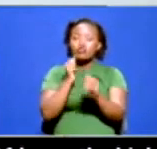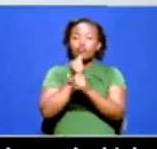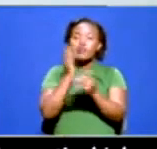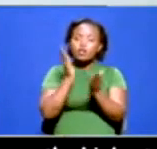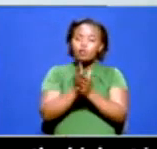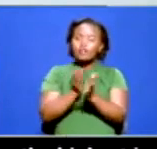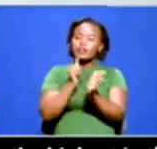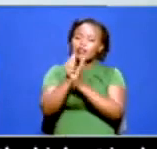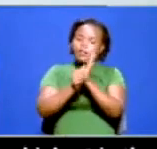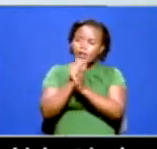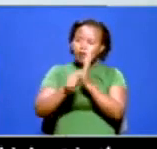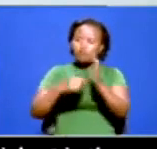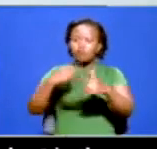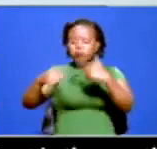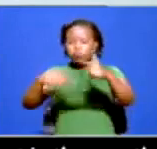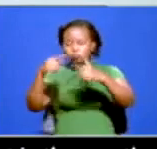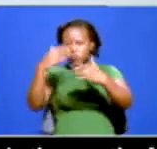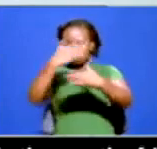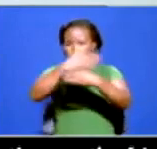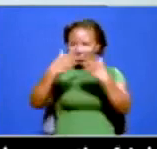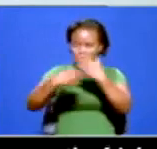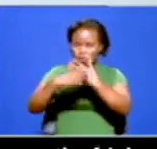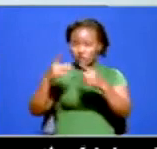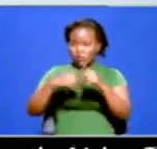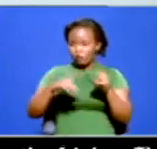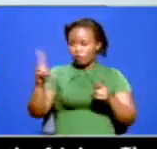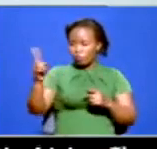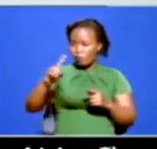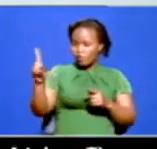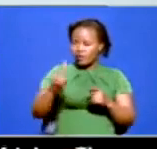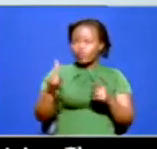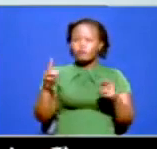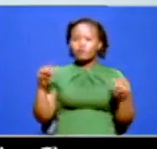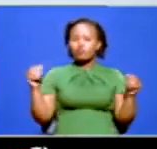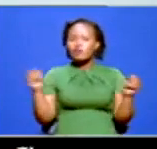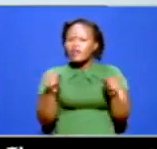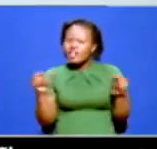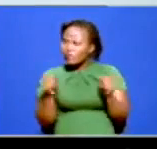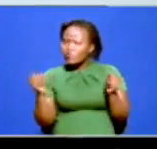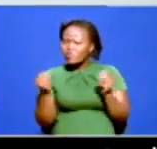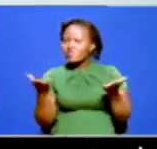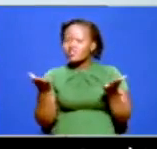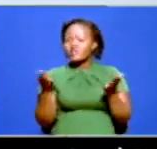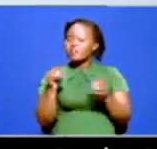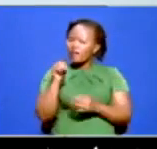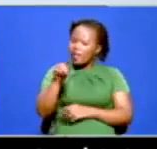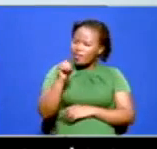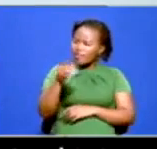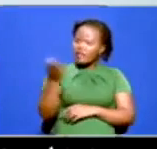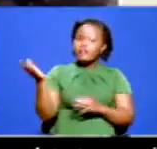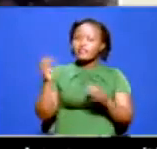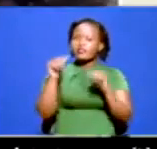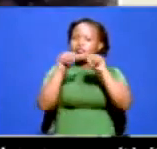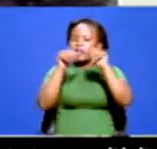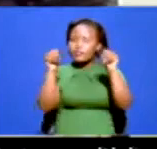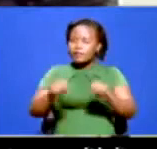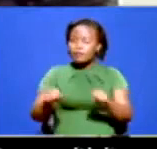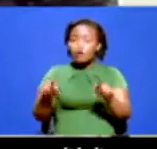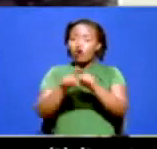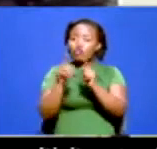from Nairobi here to Nanyuki is part of that, is assisting the Kenya